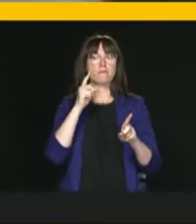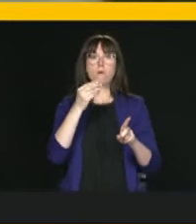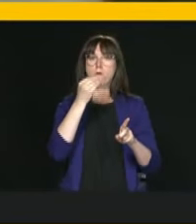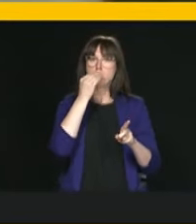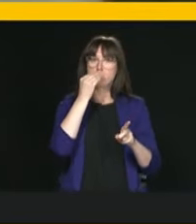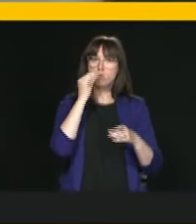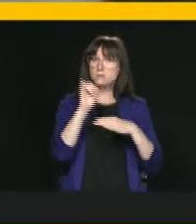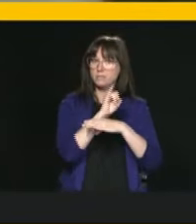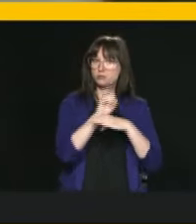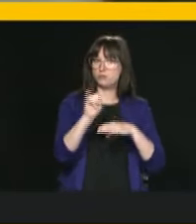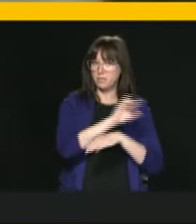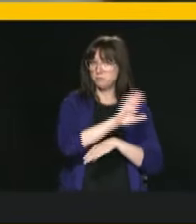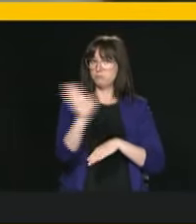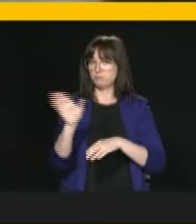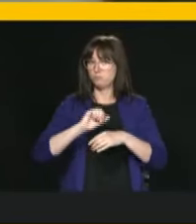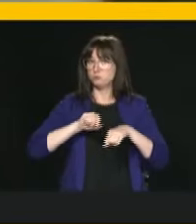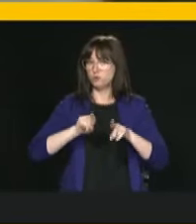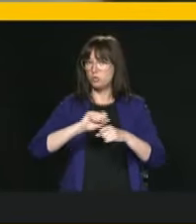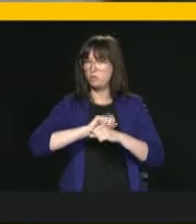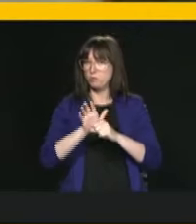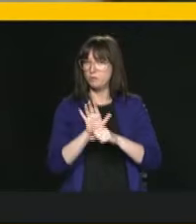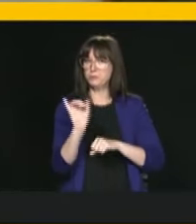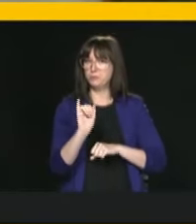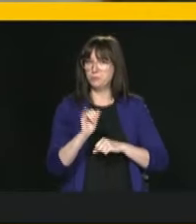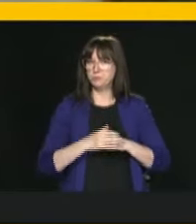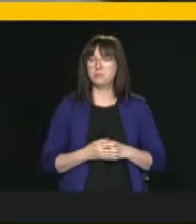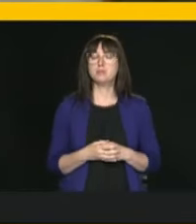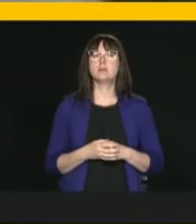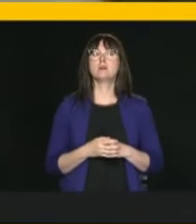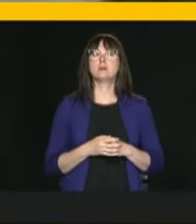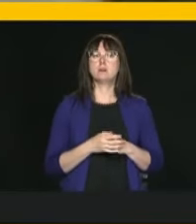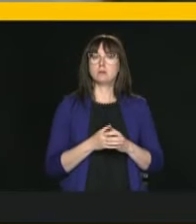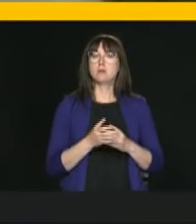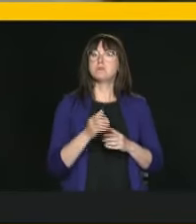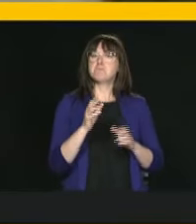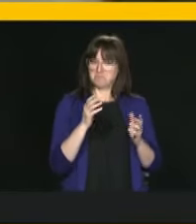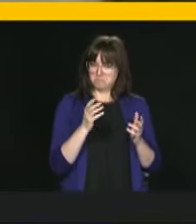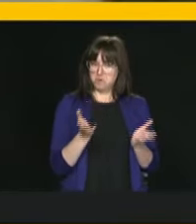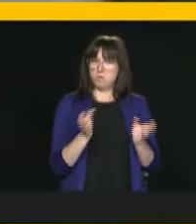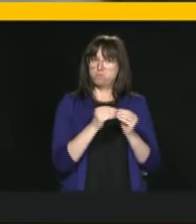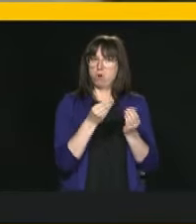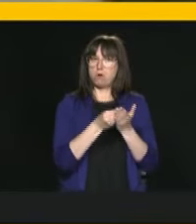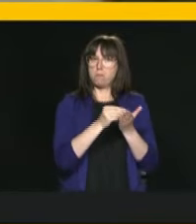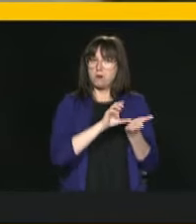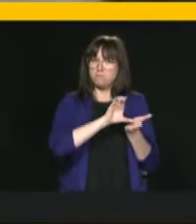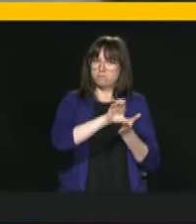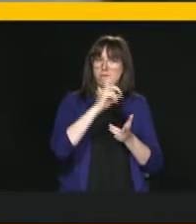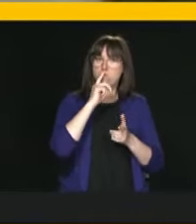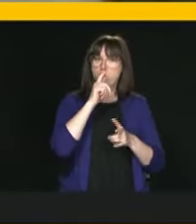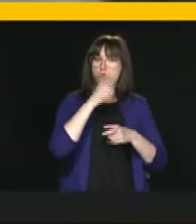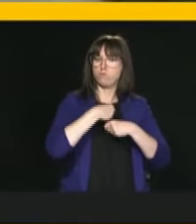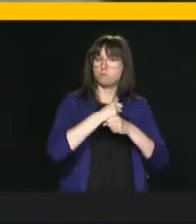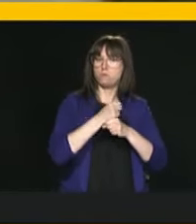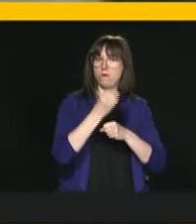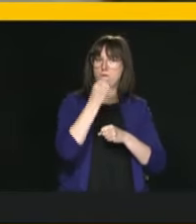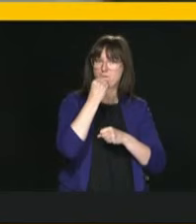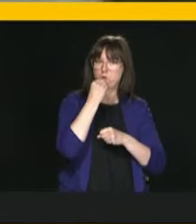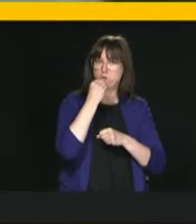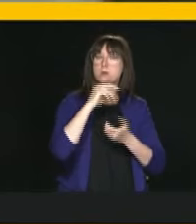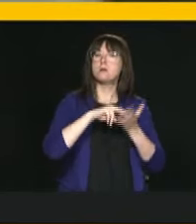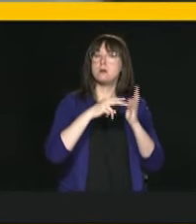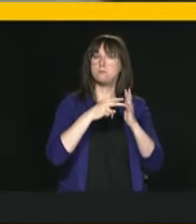this crisis. We are giving more money to food processors to ensure the safety of their workers. We are